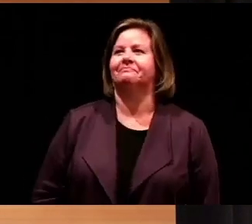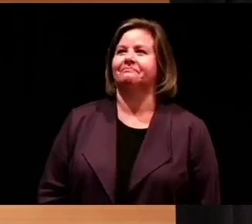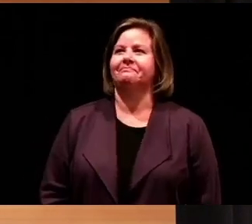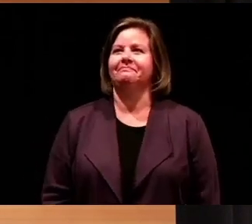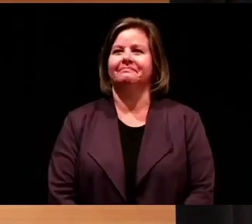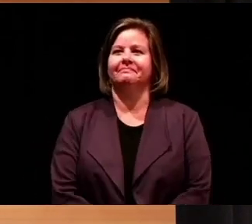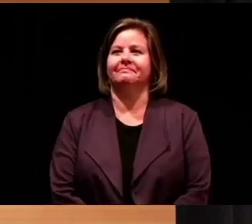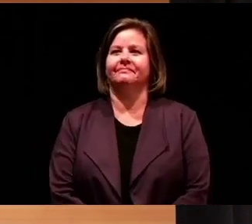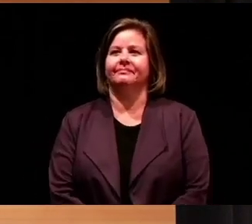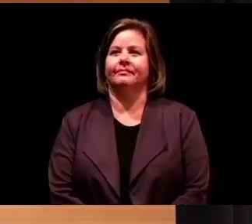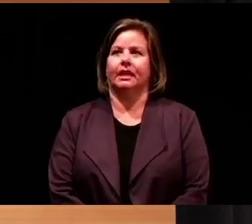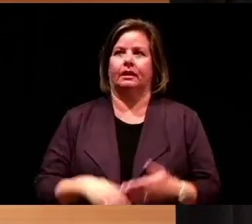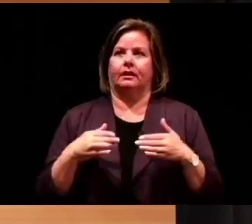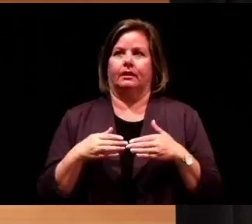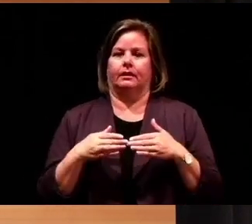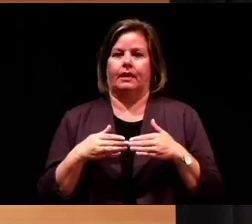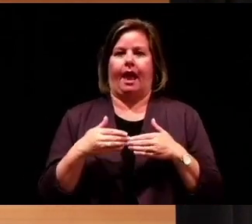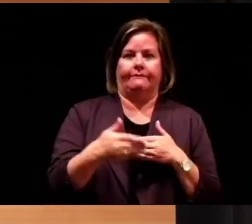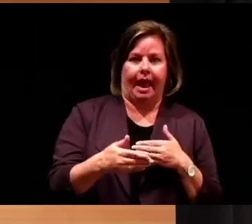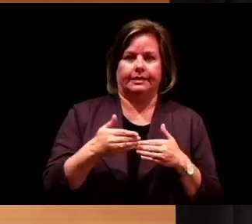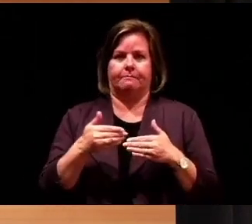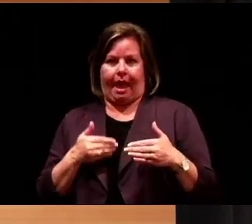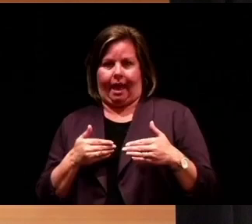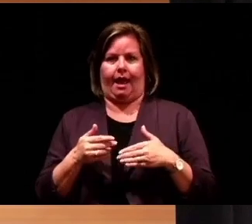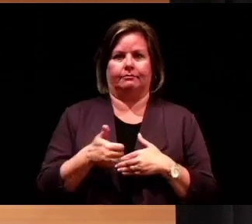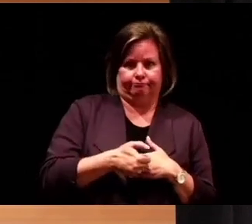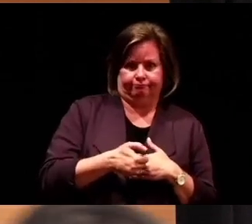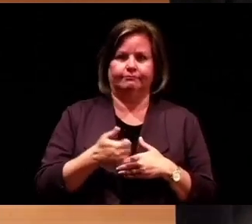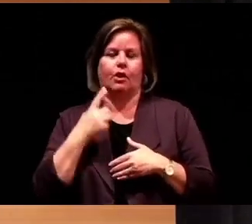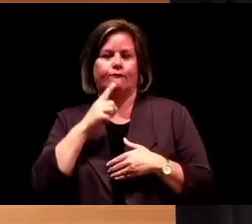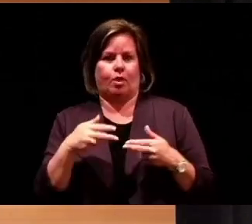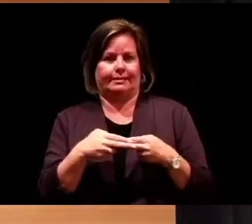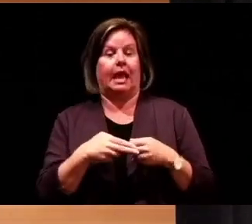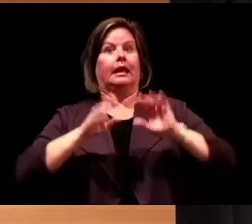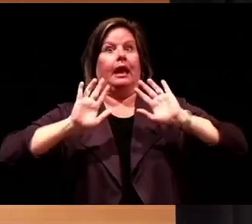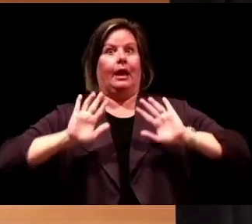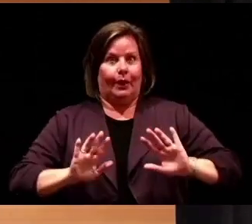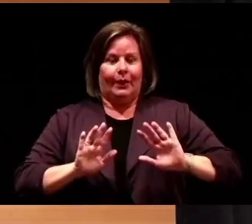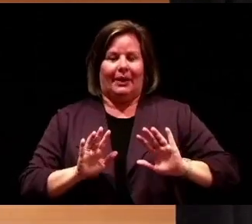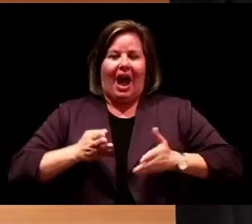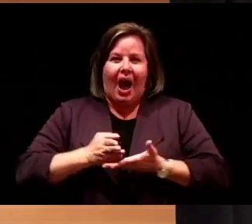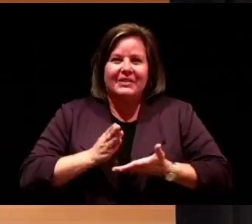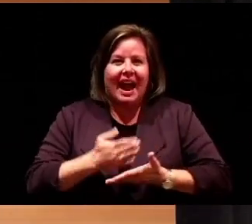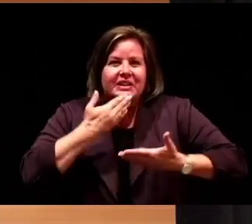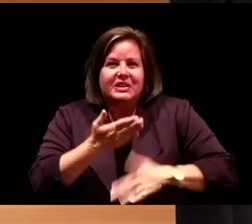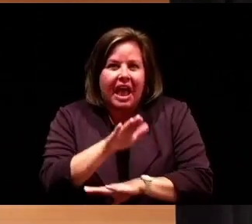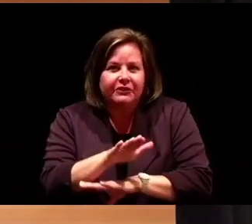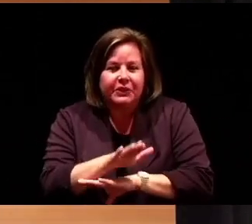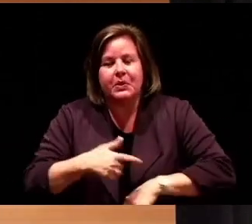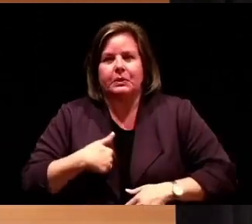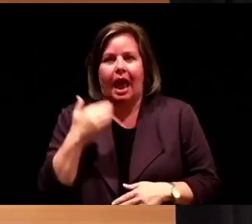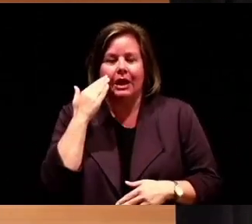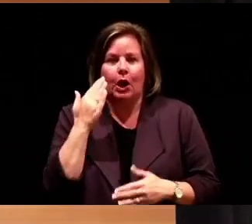until around 2:45, and it's probably going to be a few minutes after, just like all day. I promise you're going to want to hear what Becky has to say about occupancy standards. It is fabulous. She's